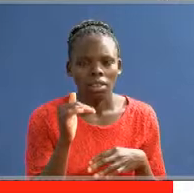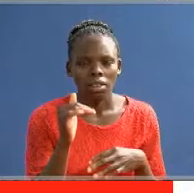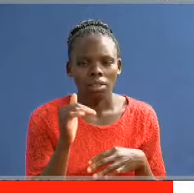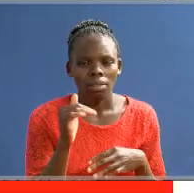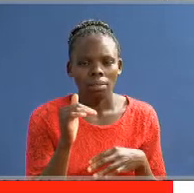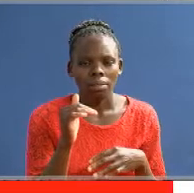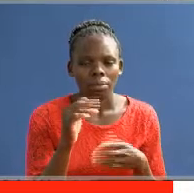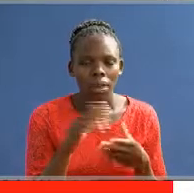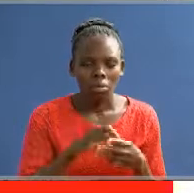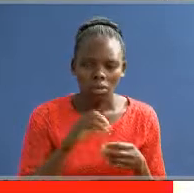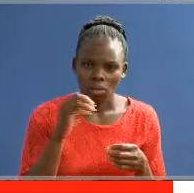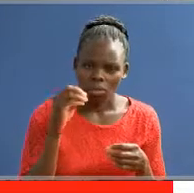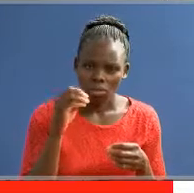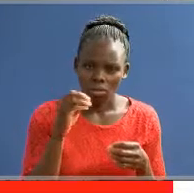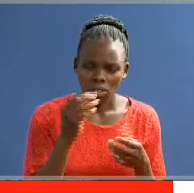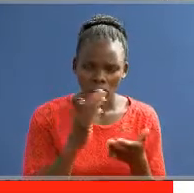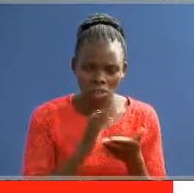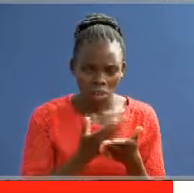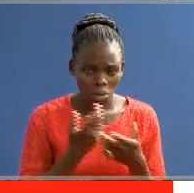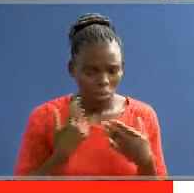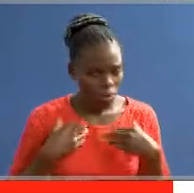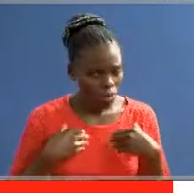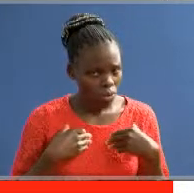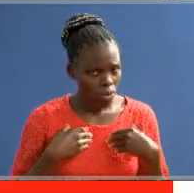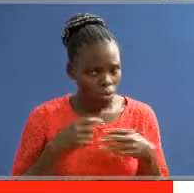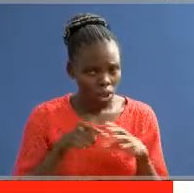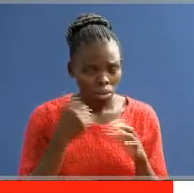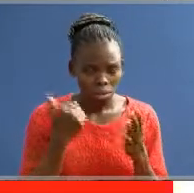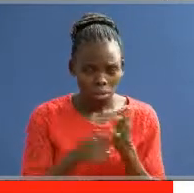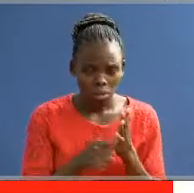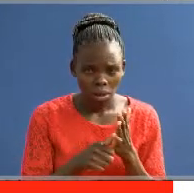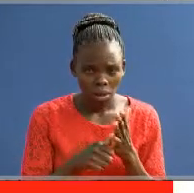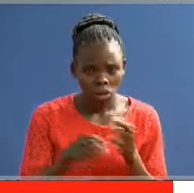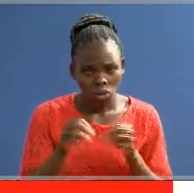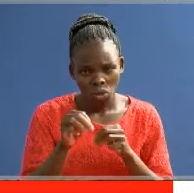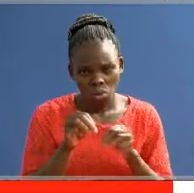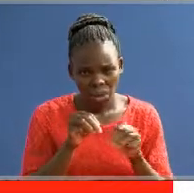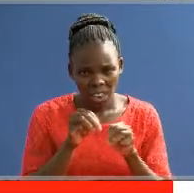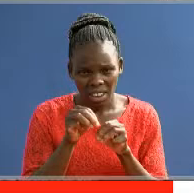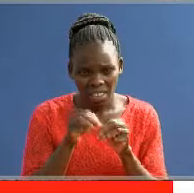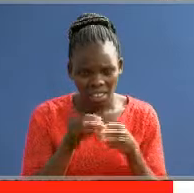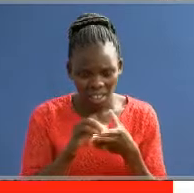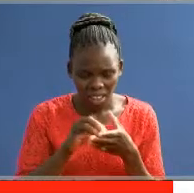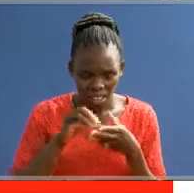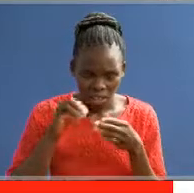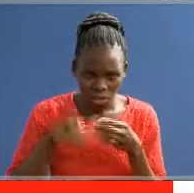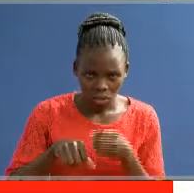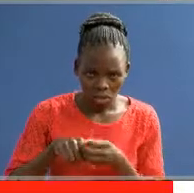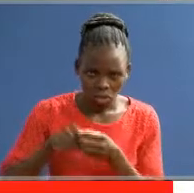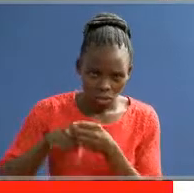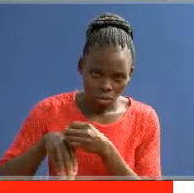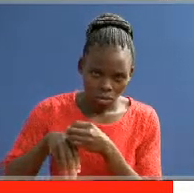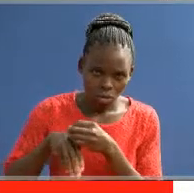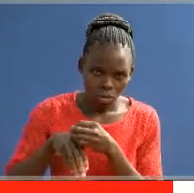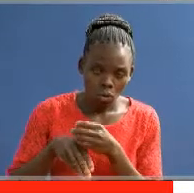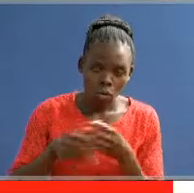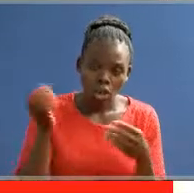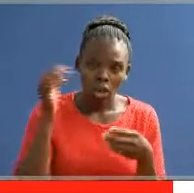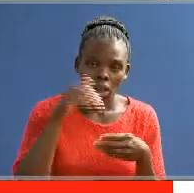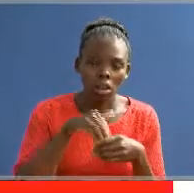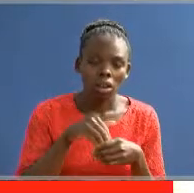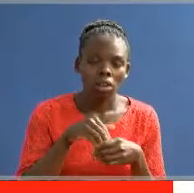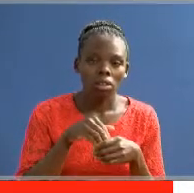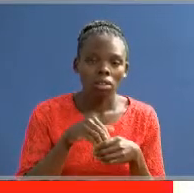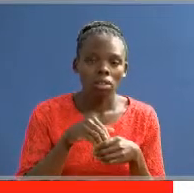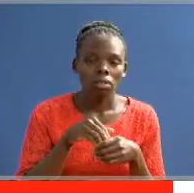the stool comes out, and some people will get problems with either controlling their stool, they might have bleeding in the stool, or increased frequency of passing